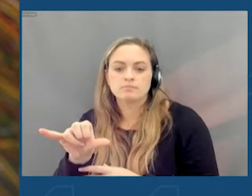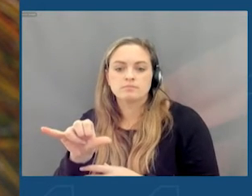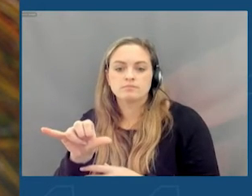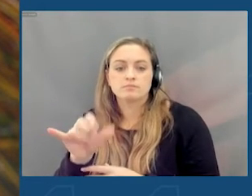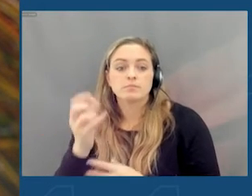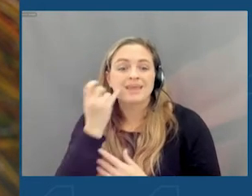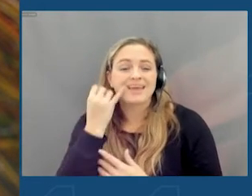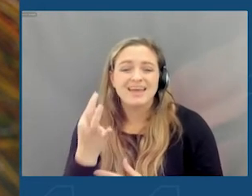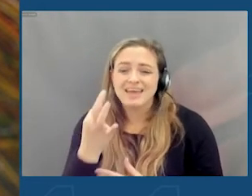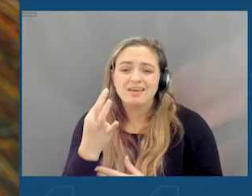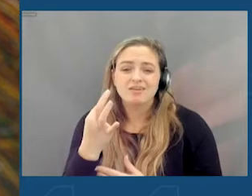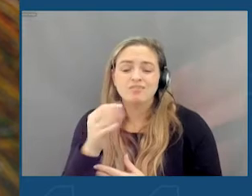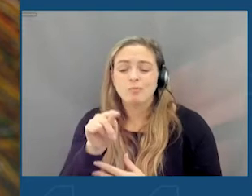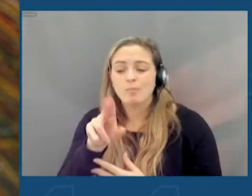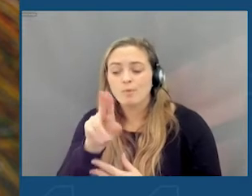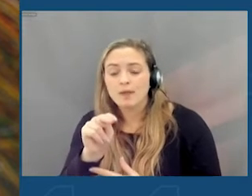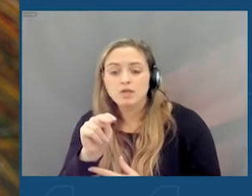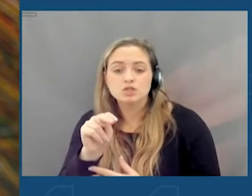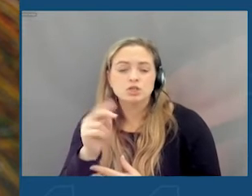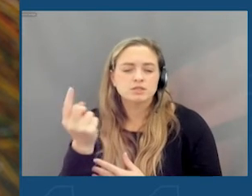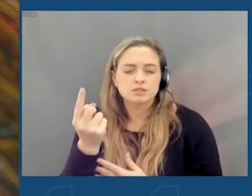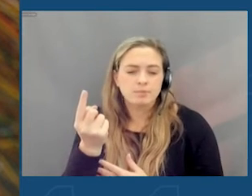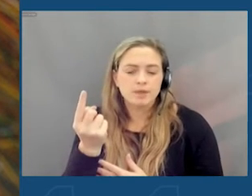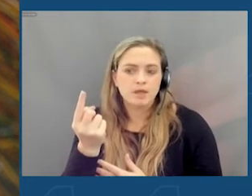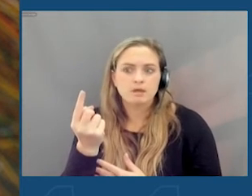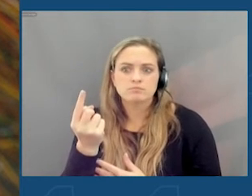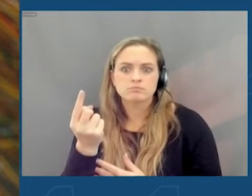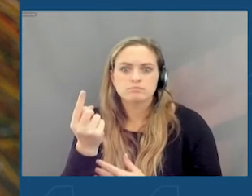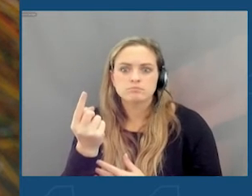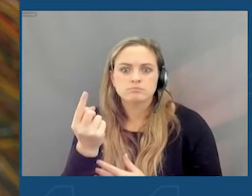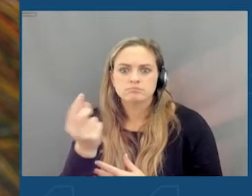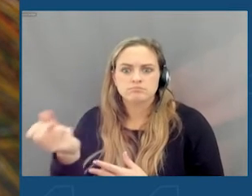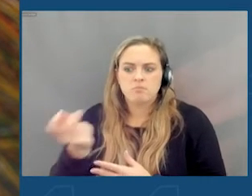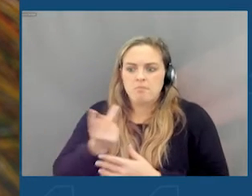their probation or parole revoked, the clock starts over again, right?